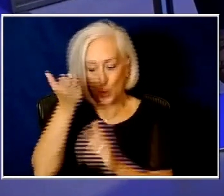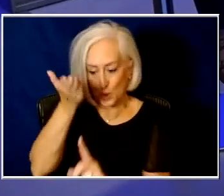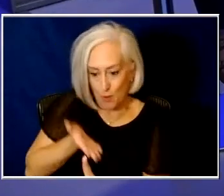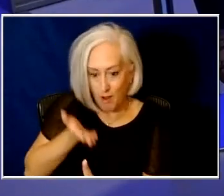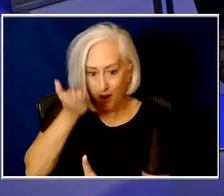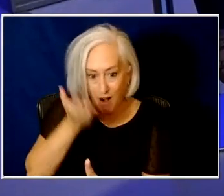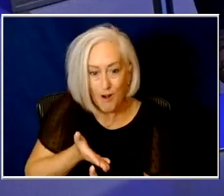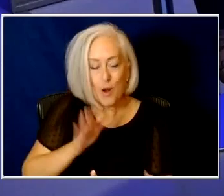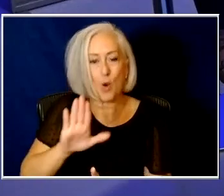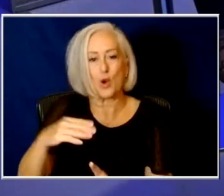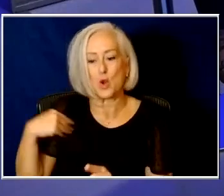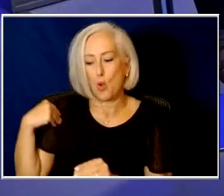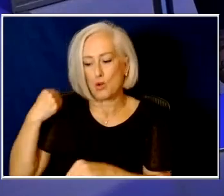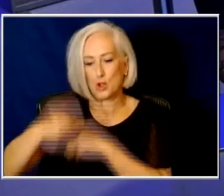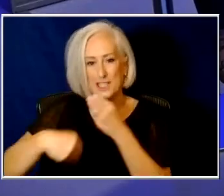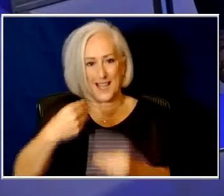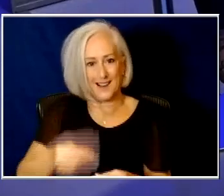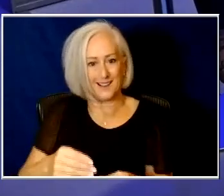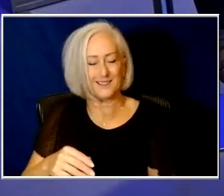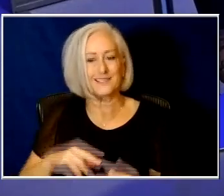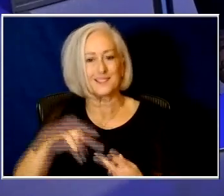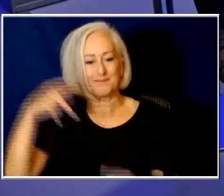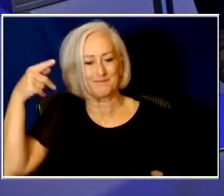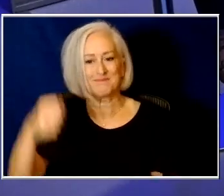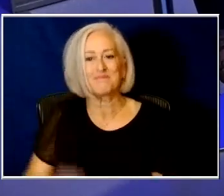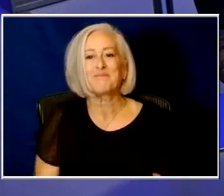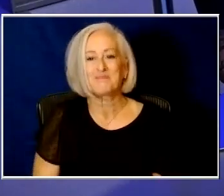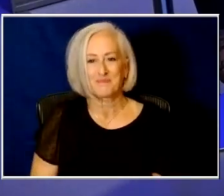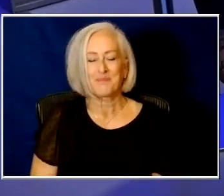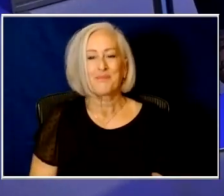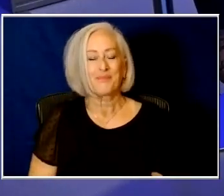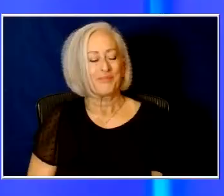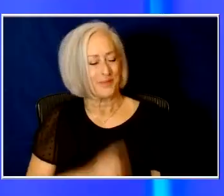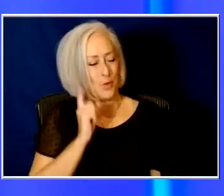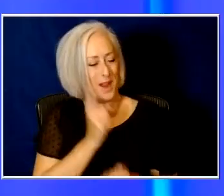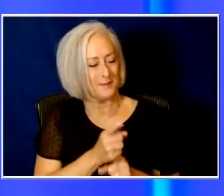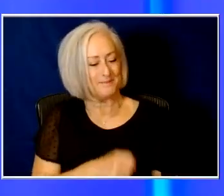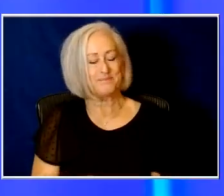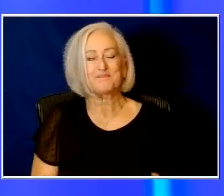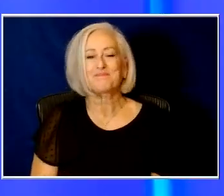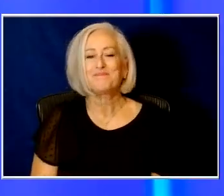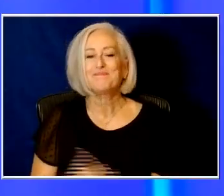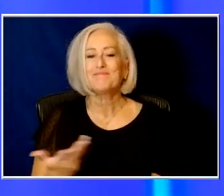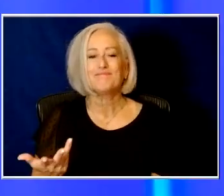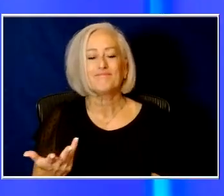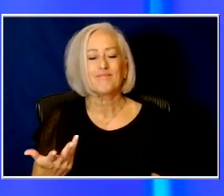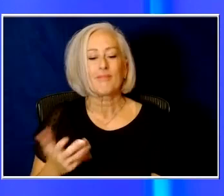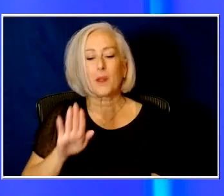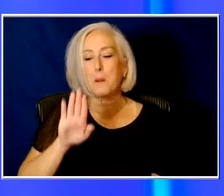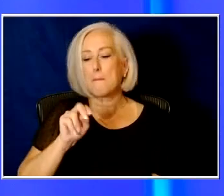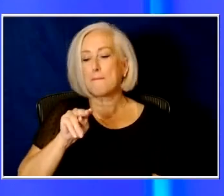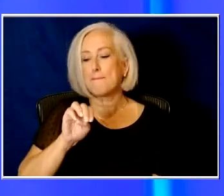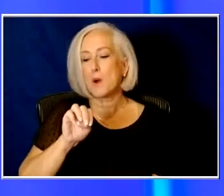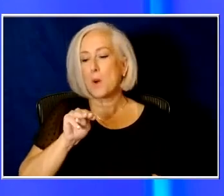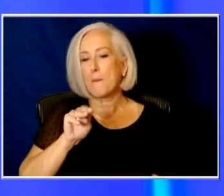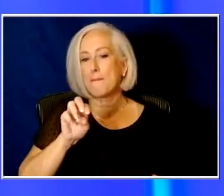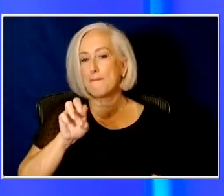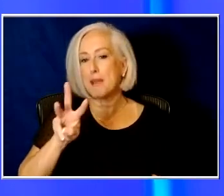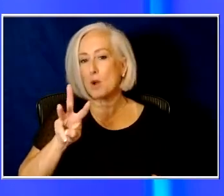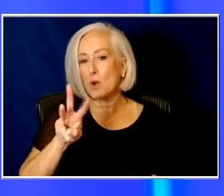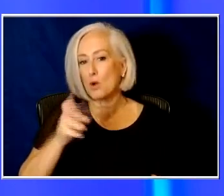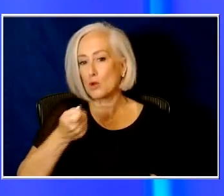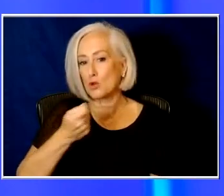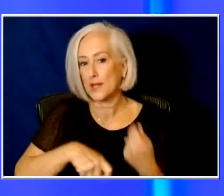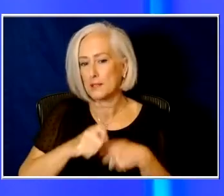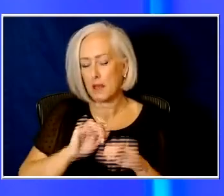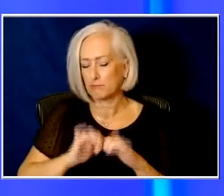Well put. Yeah. Exactly. Yeah. So So how does a bone marrow transplant actually work? In